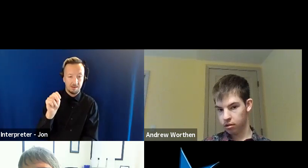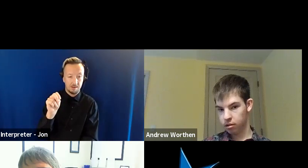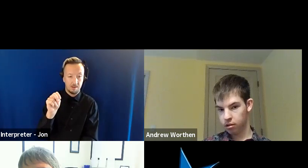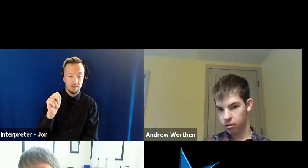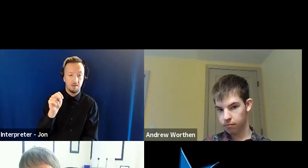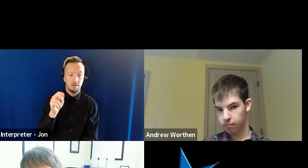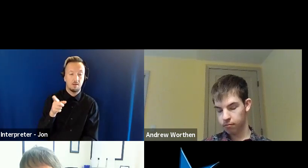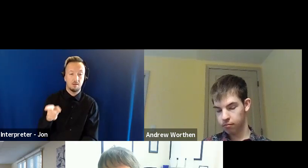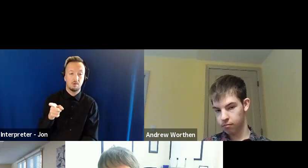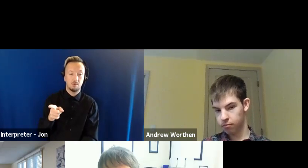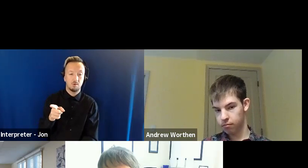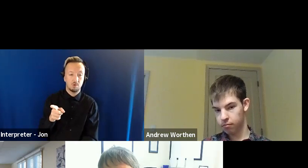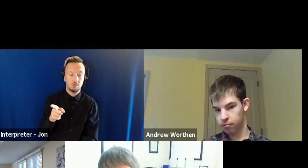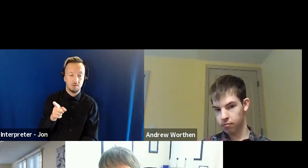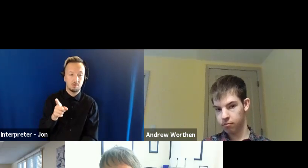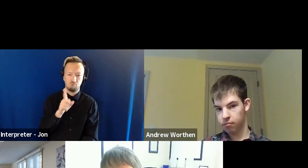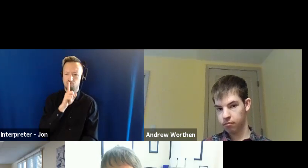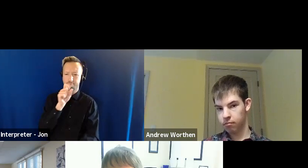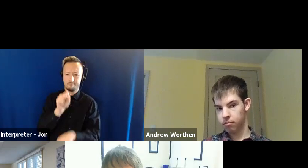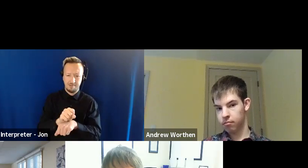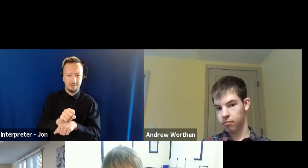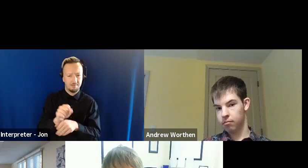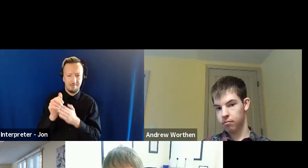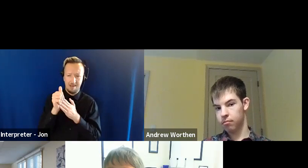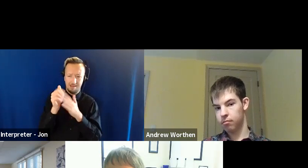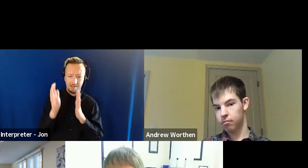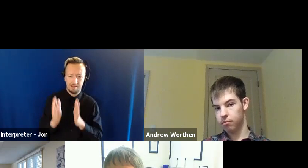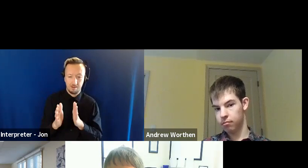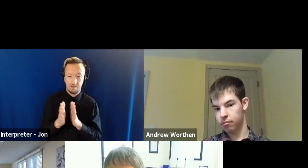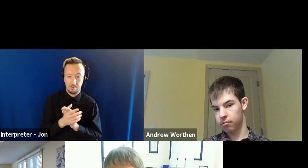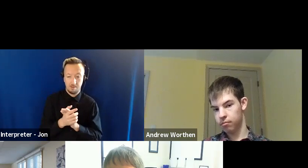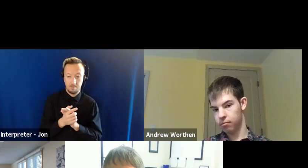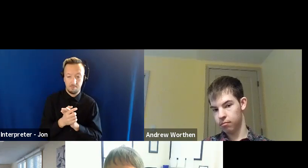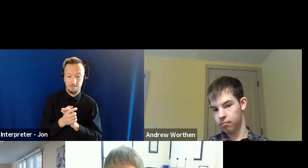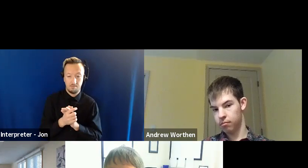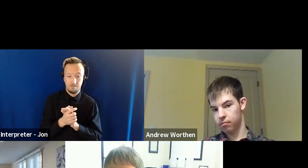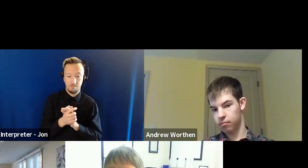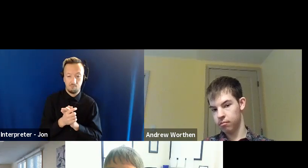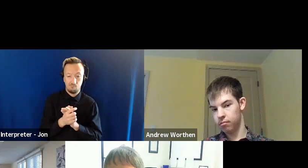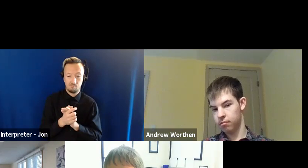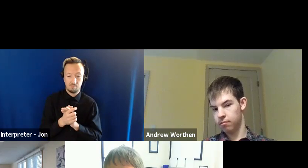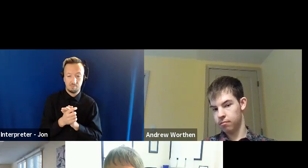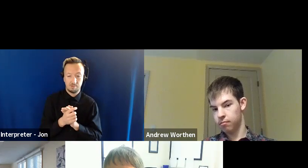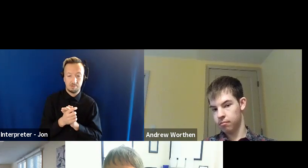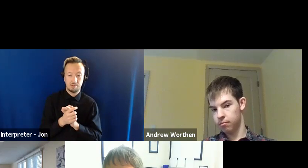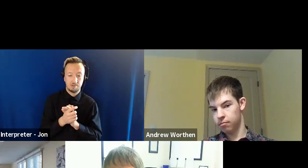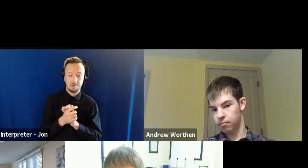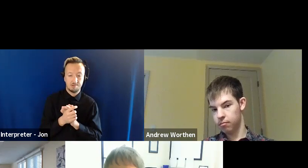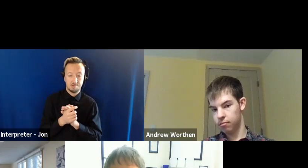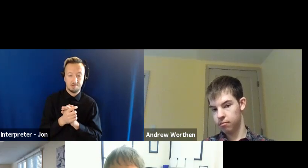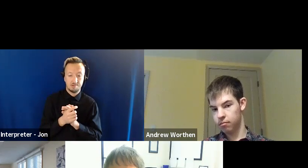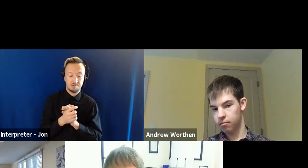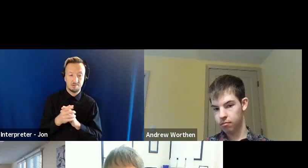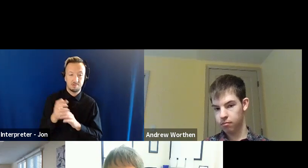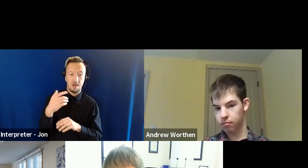truly a leader and a role model for all of us following behind her. I